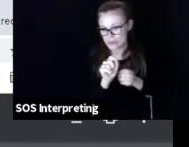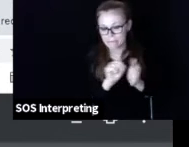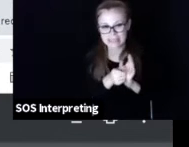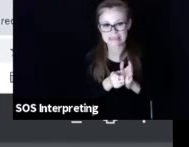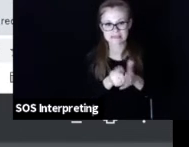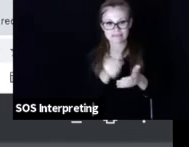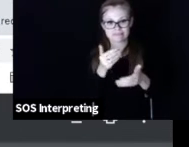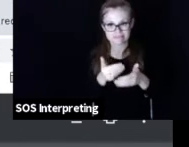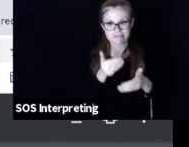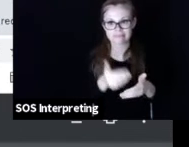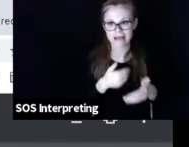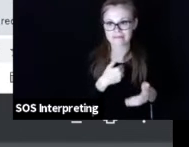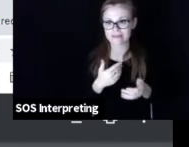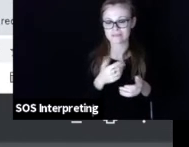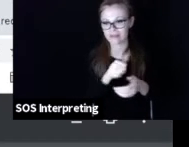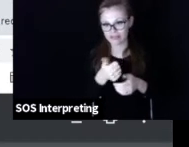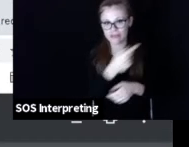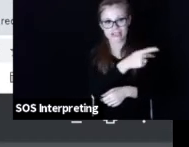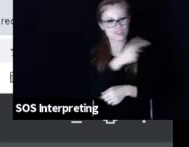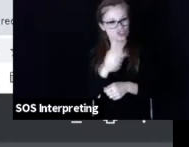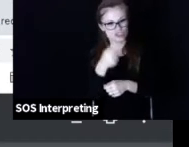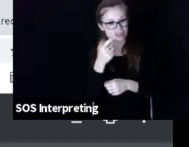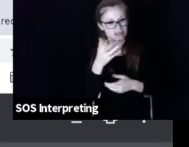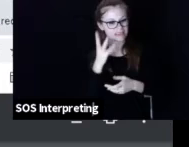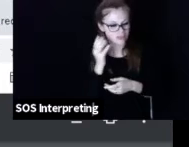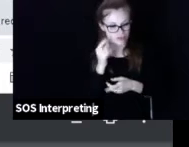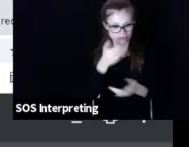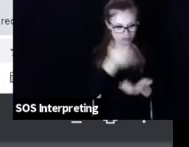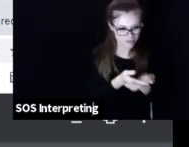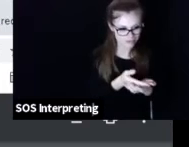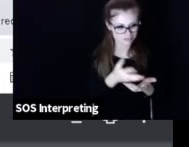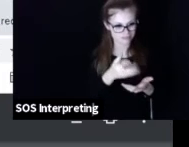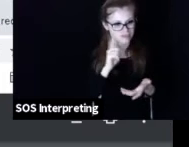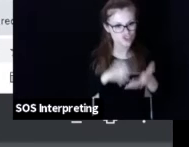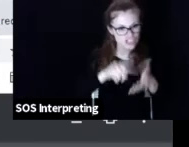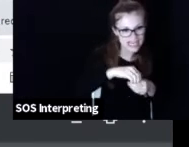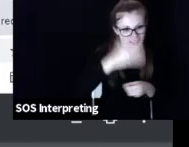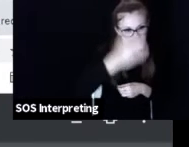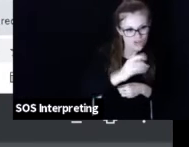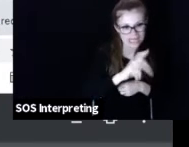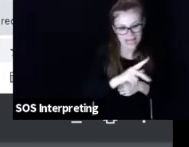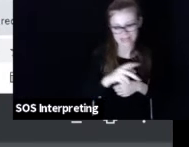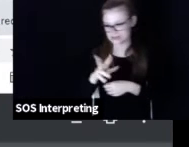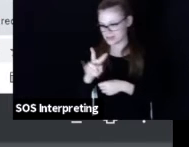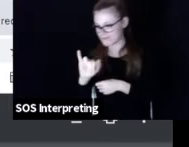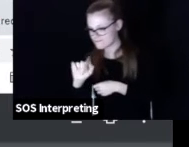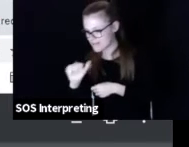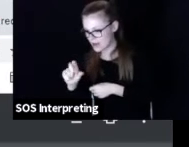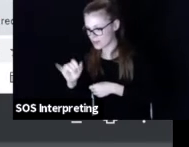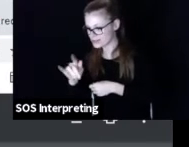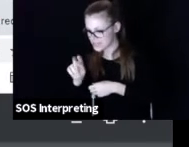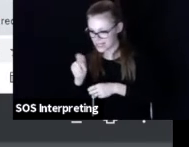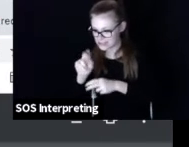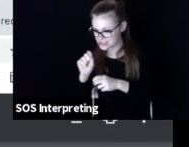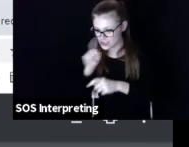the experience of being in there and checking in at the front desk and getting your vital signs checked and move back to a room. And then